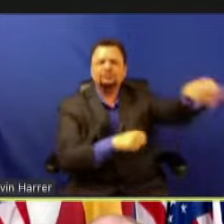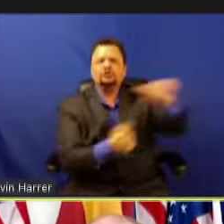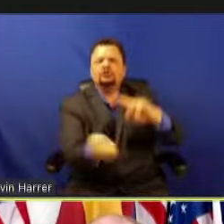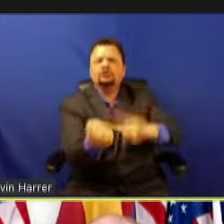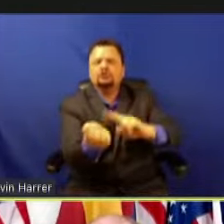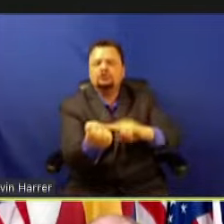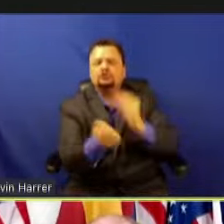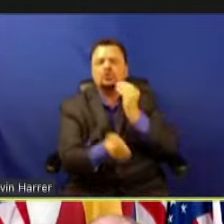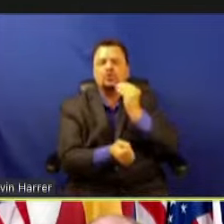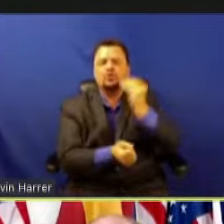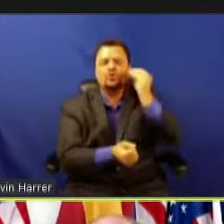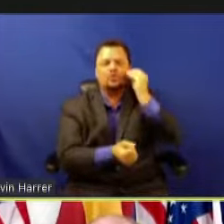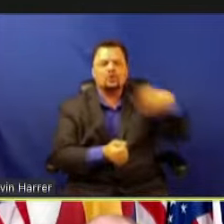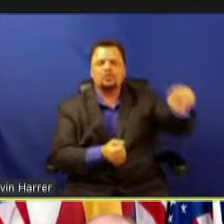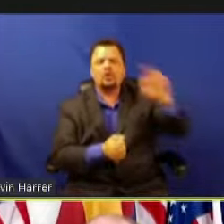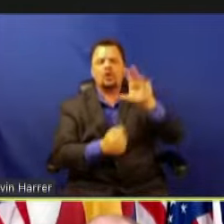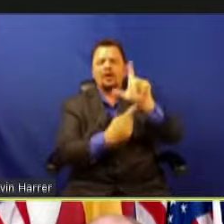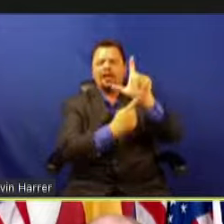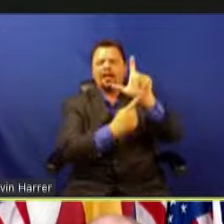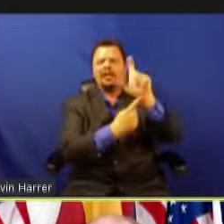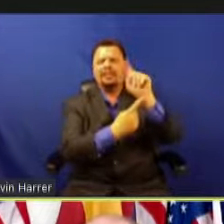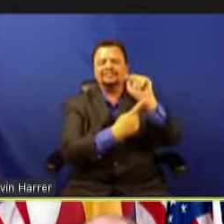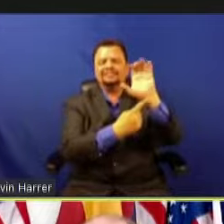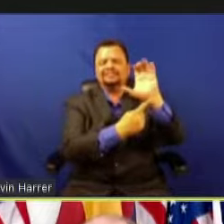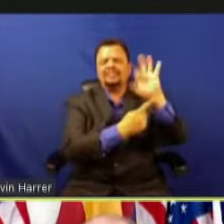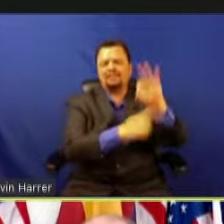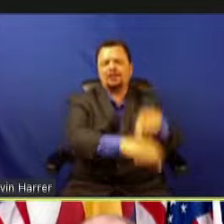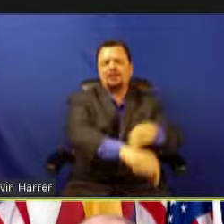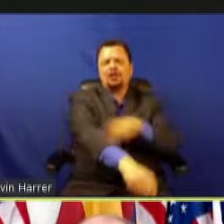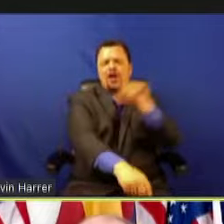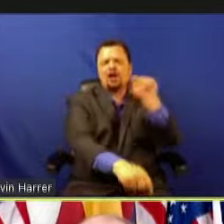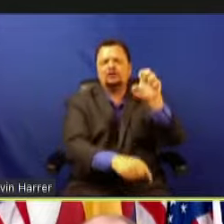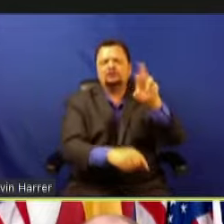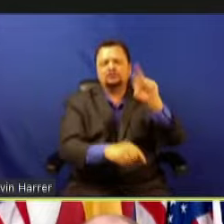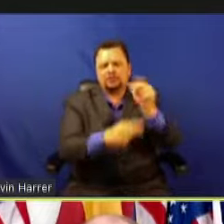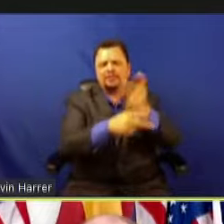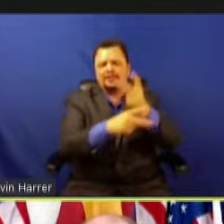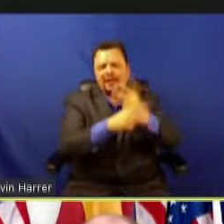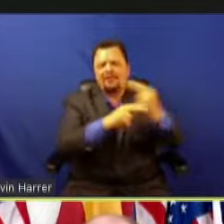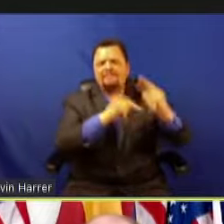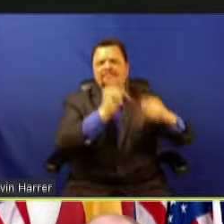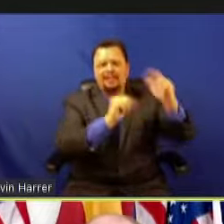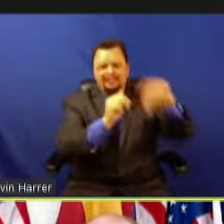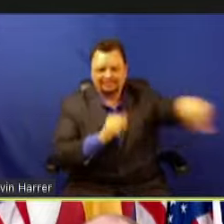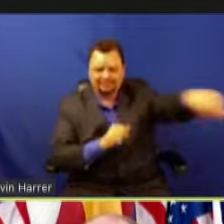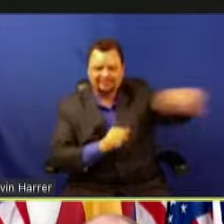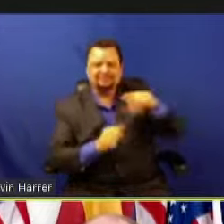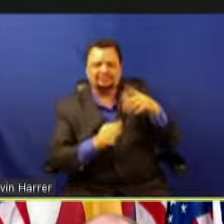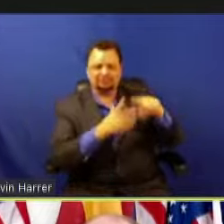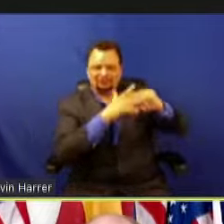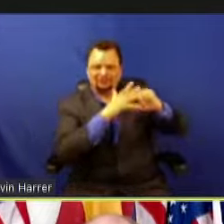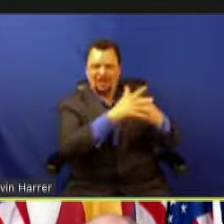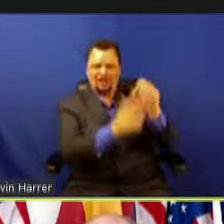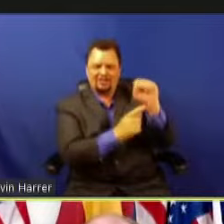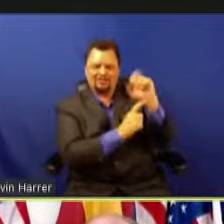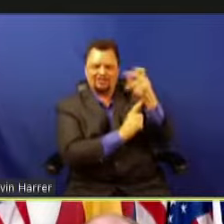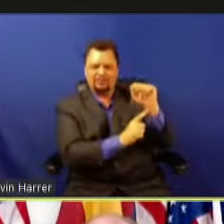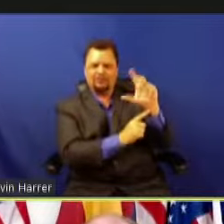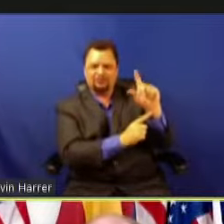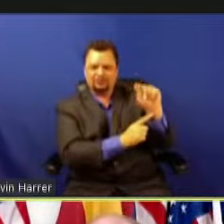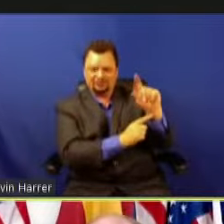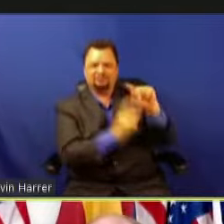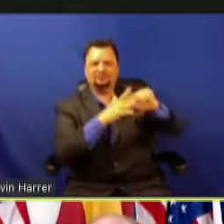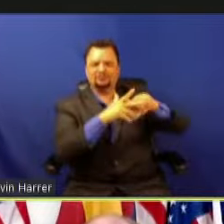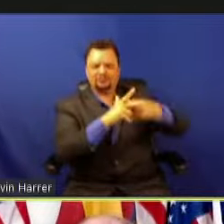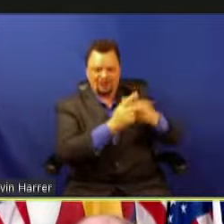large-scale nursing home vaccination plan to begin September 20th for those who receive the Pfizer vaccine, which is effectively everybody in our nursing homes. If you